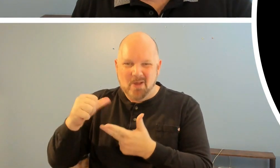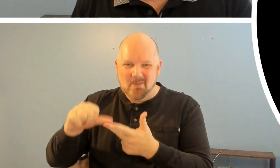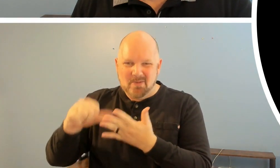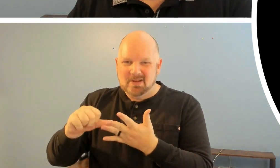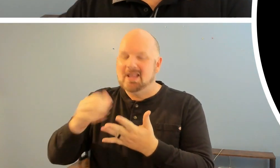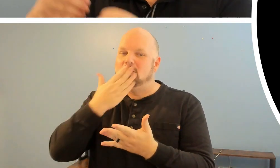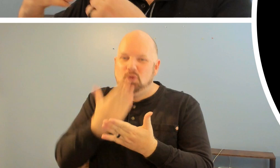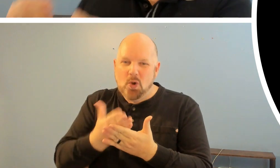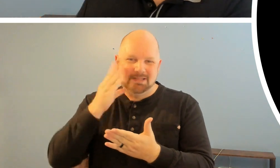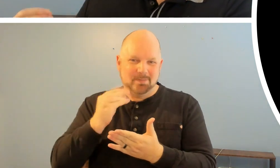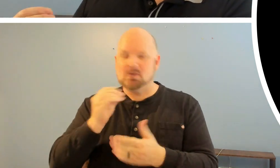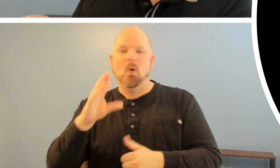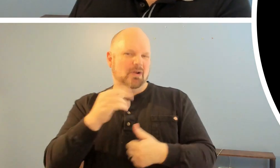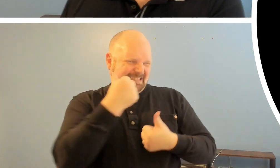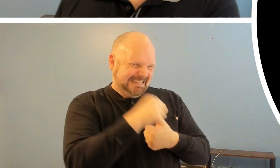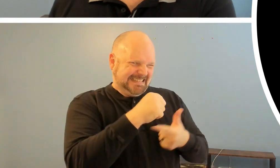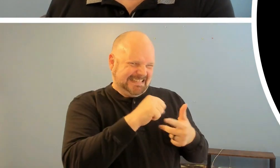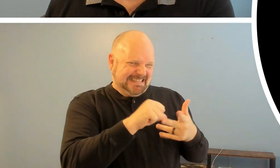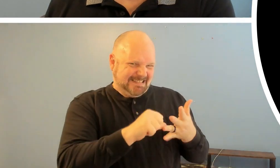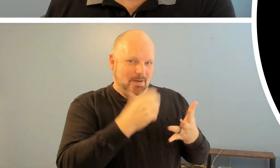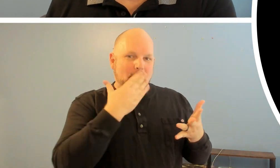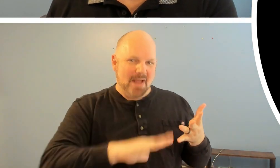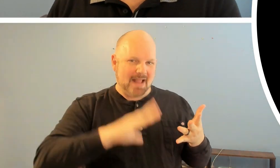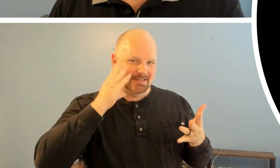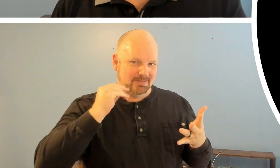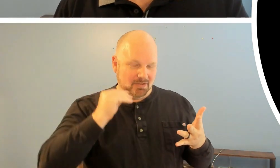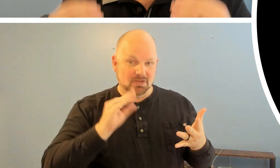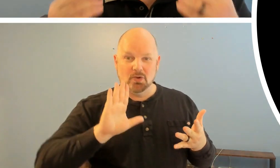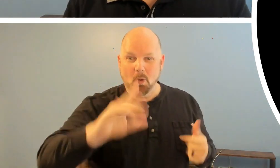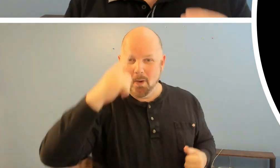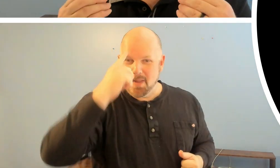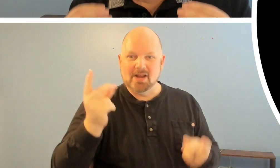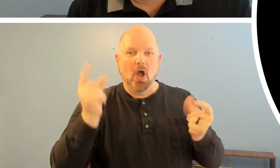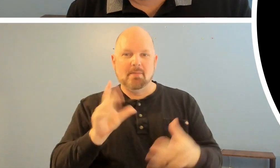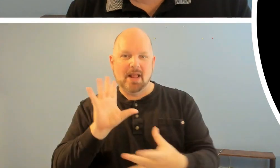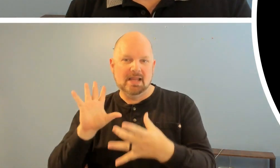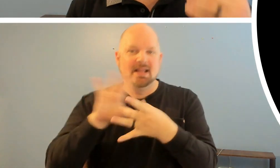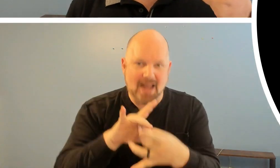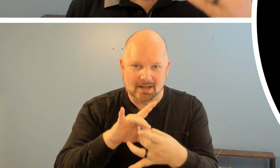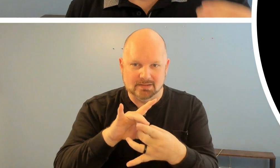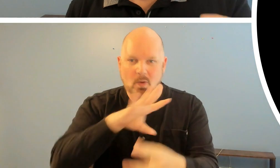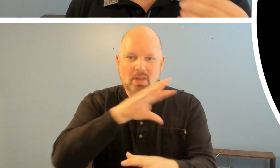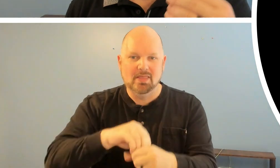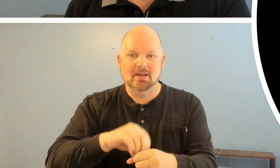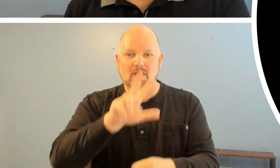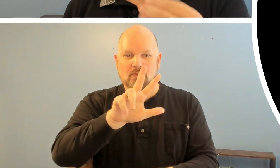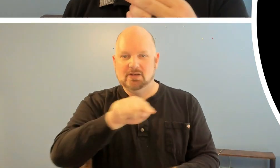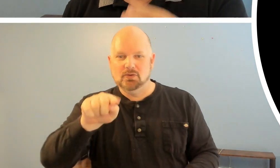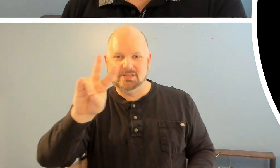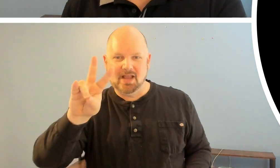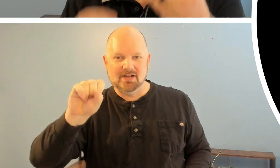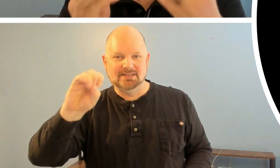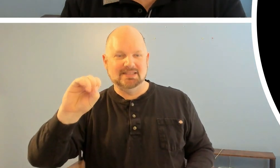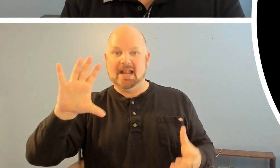good experience for you or a not so good experience for you as well. Your mind automatically does that within 3 to